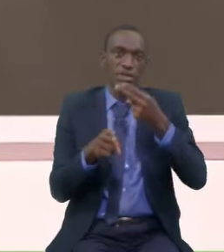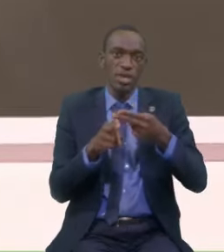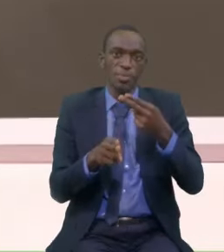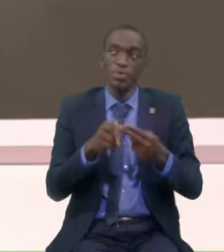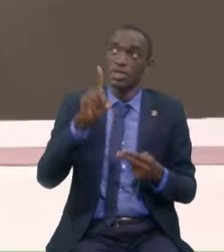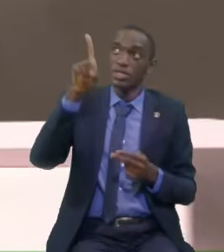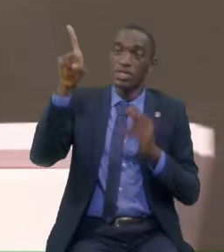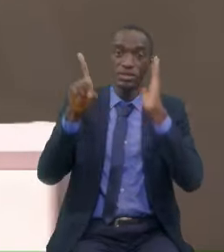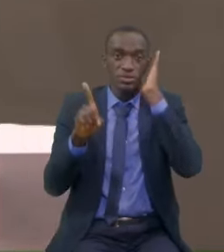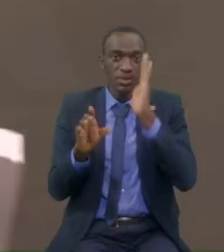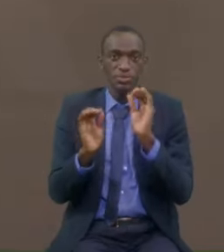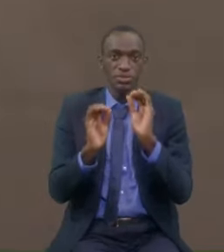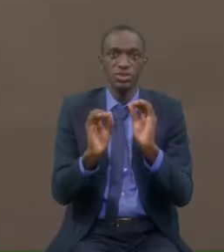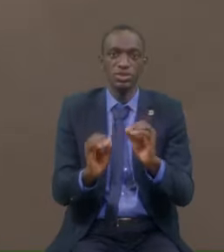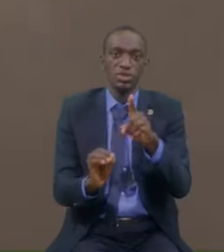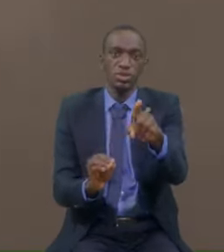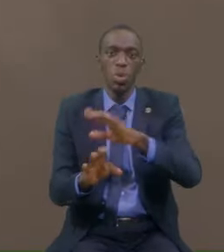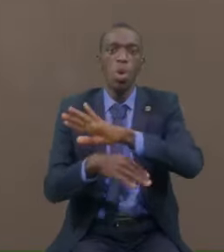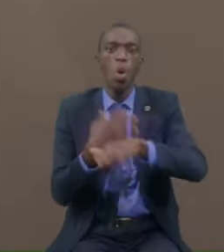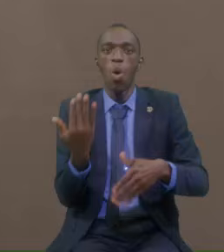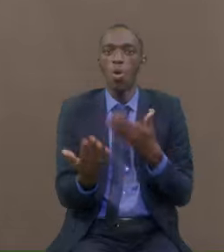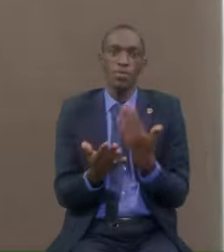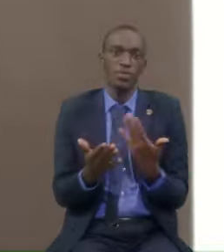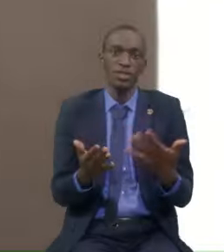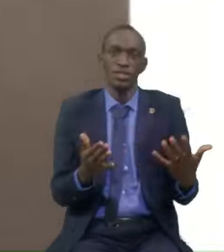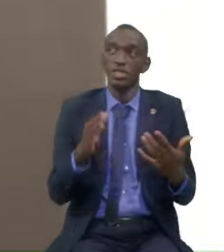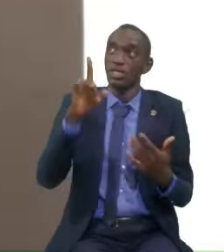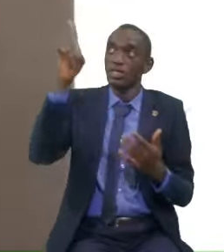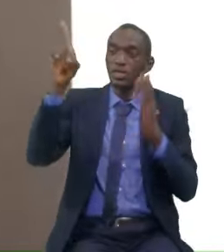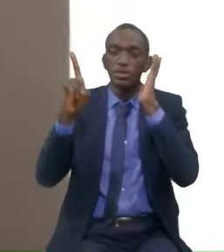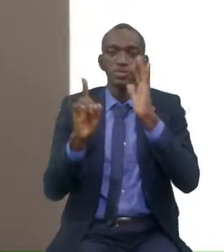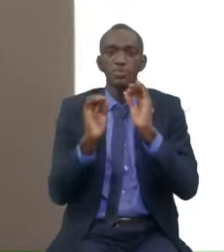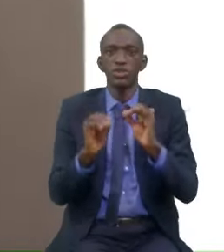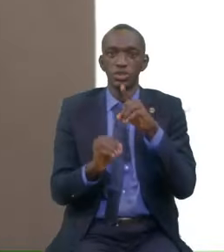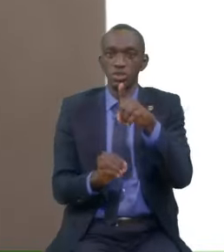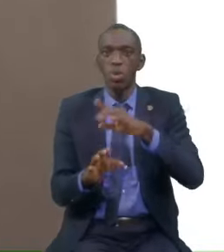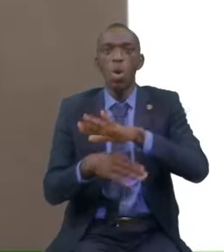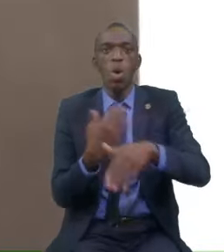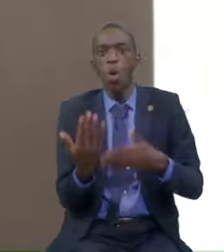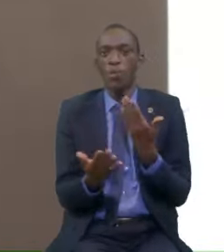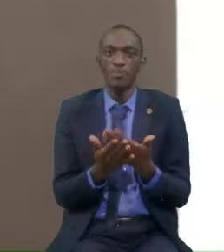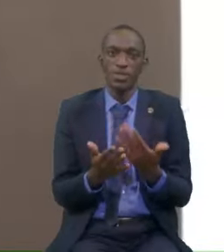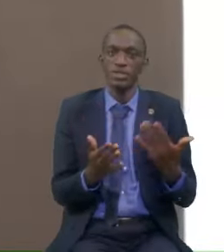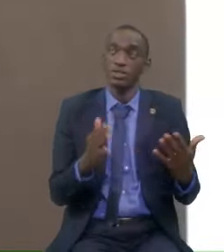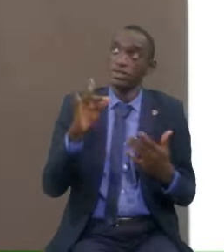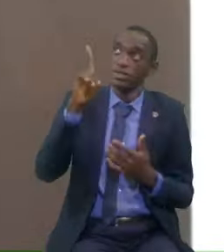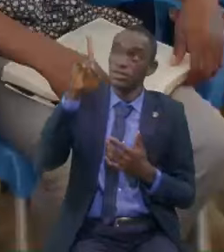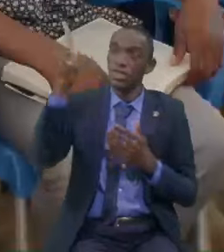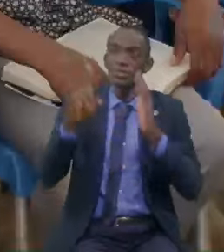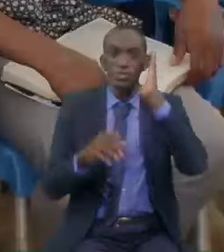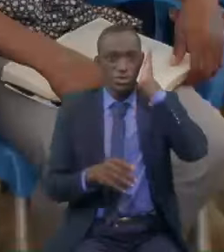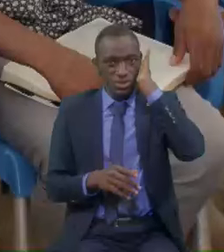all things. He shall teach you all things. He shall teach you all